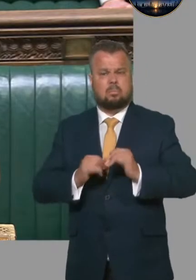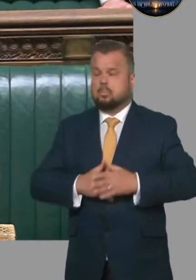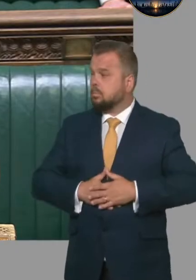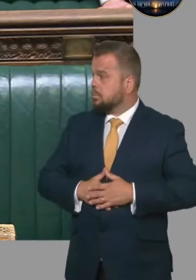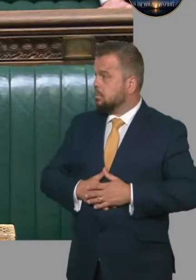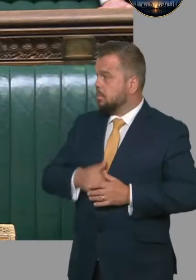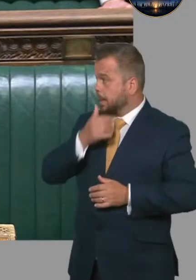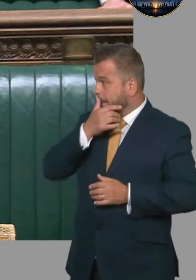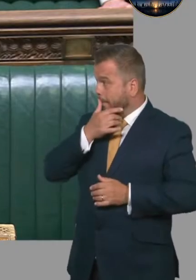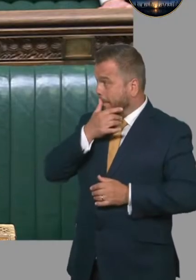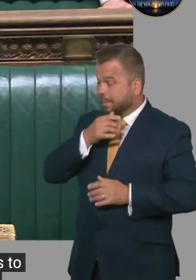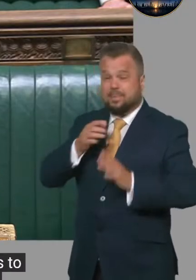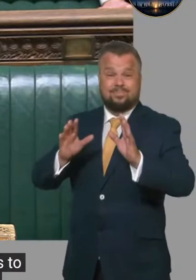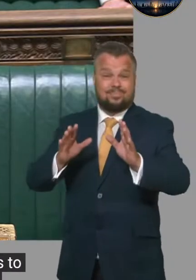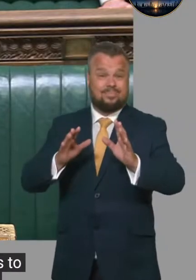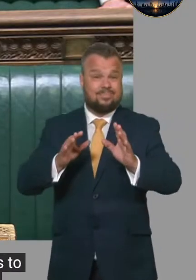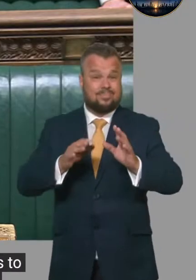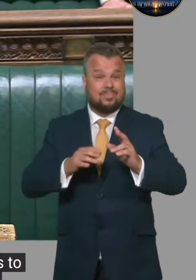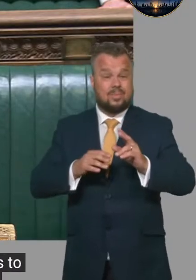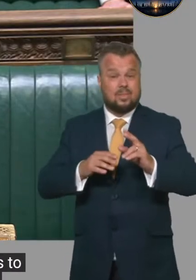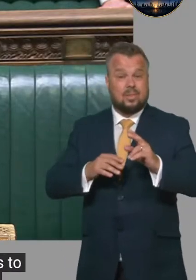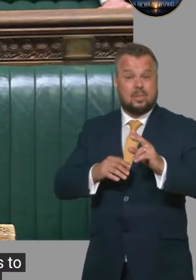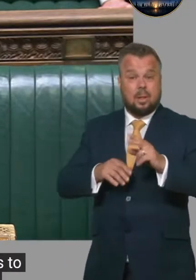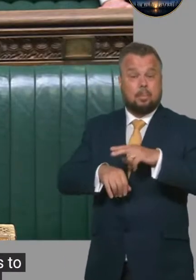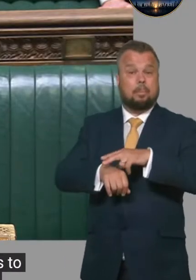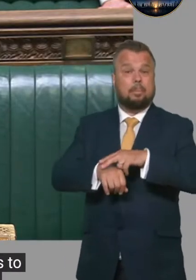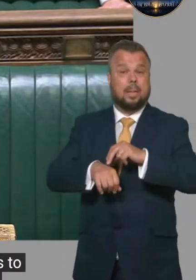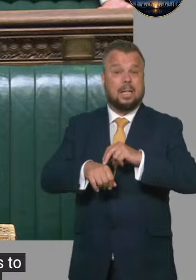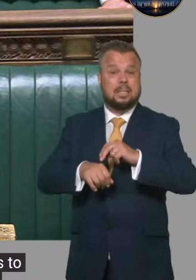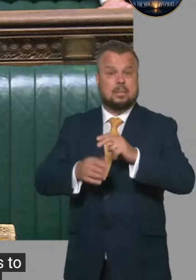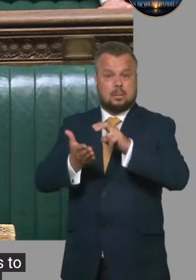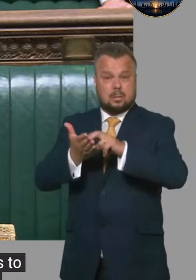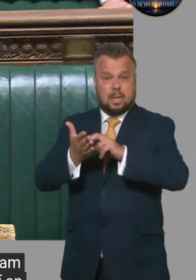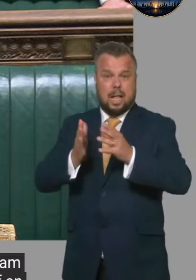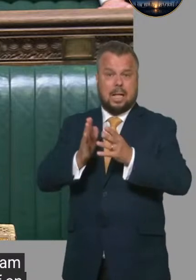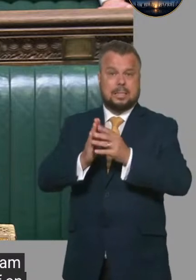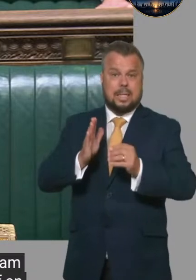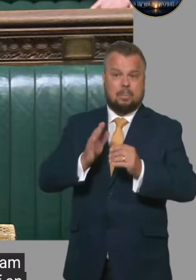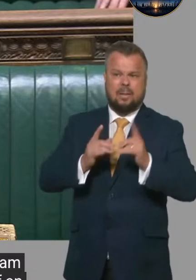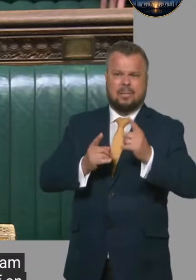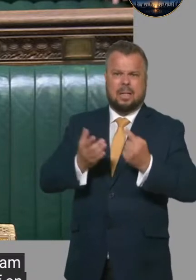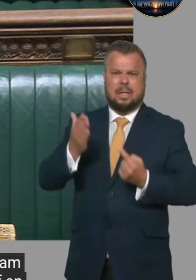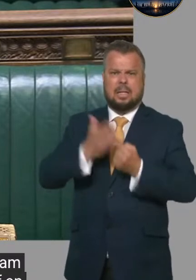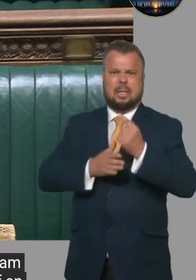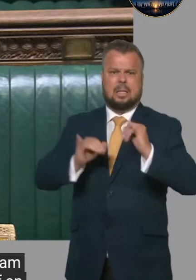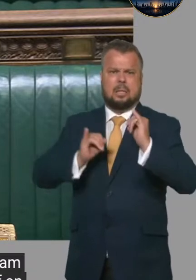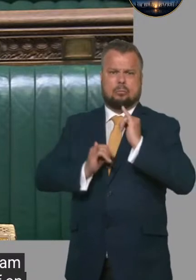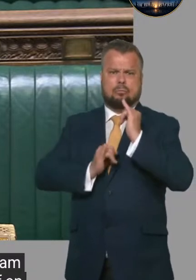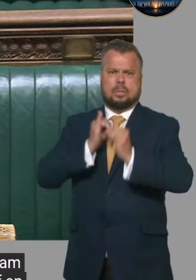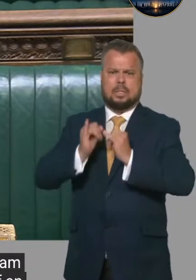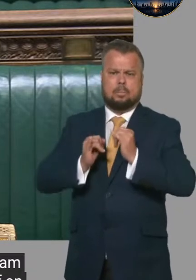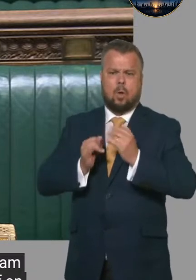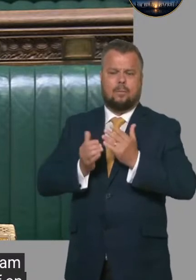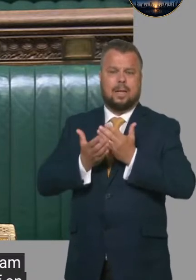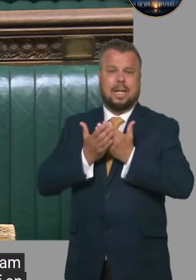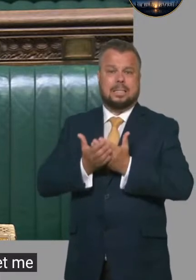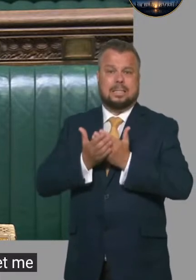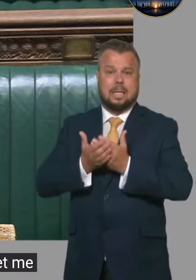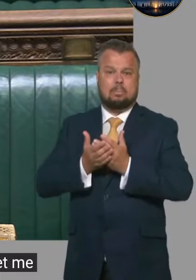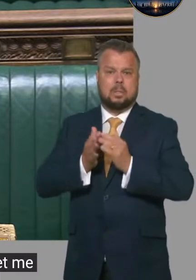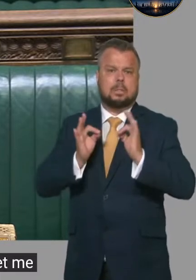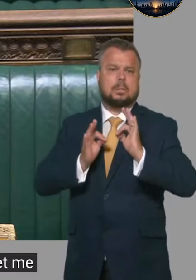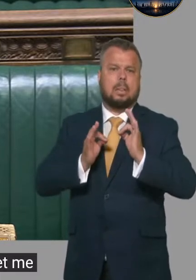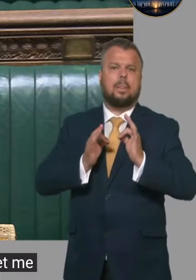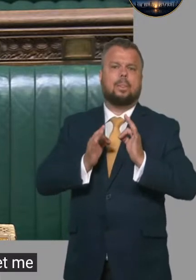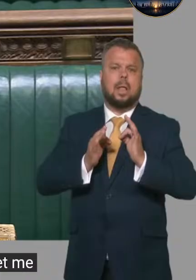issue. Last night, Labour MPs voted to give children as young as 11 powerful puberty-blocking drugs that could leave them infertile for the